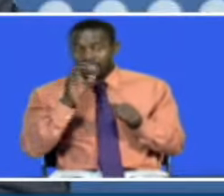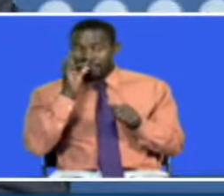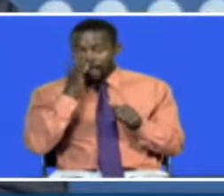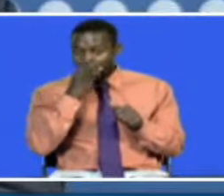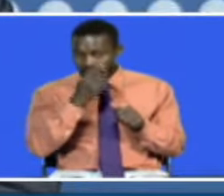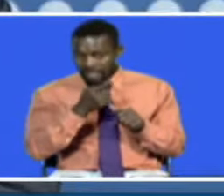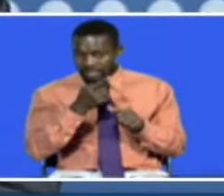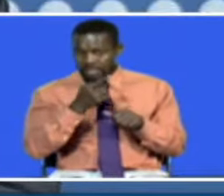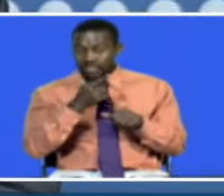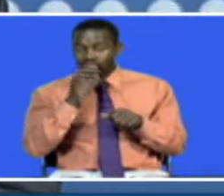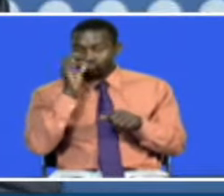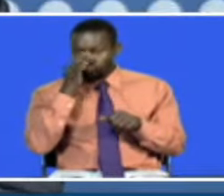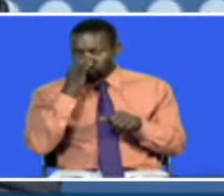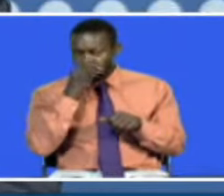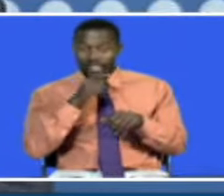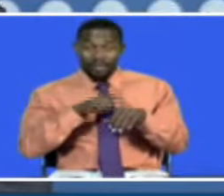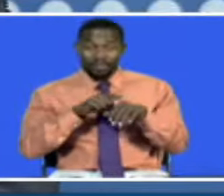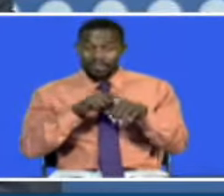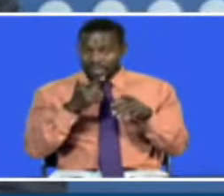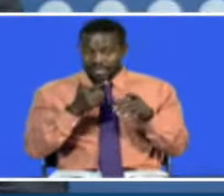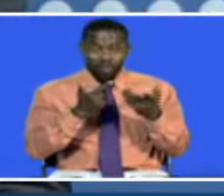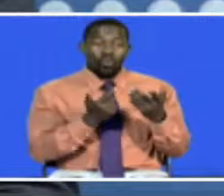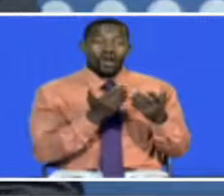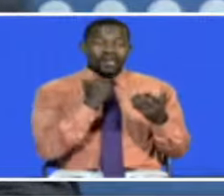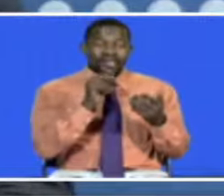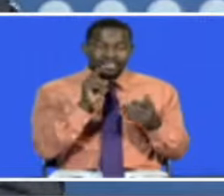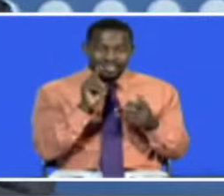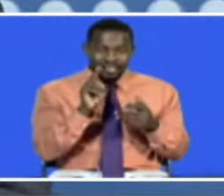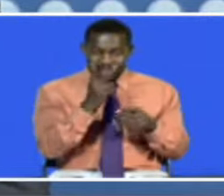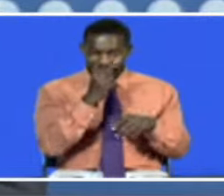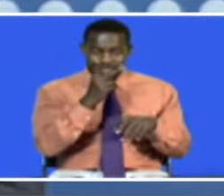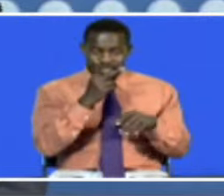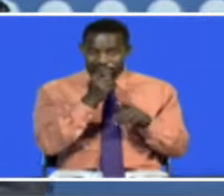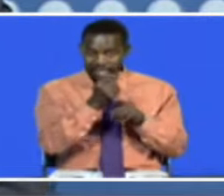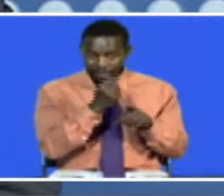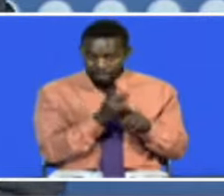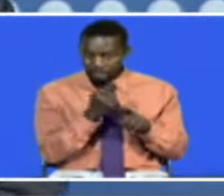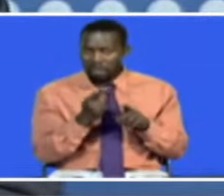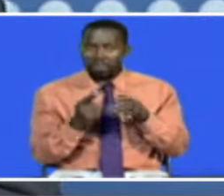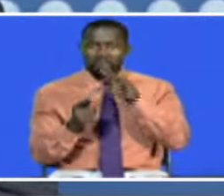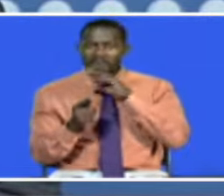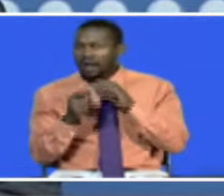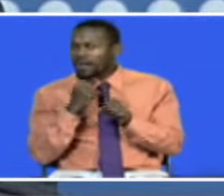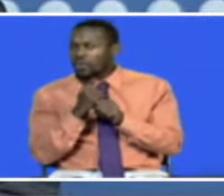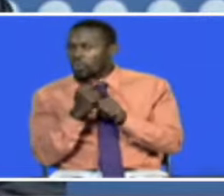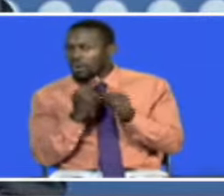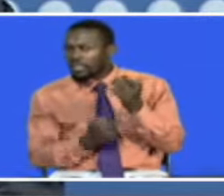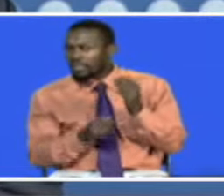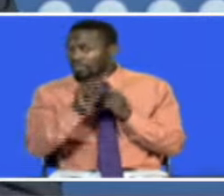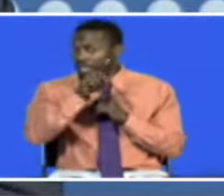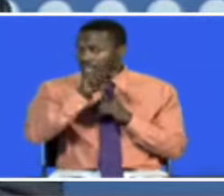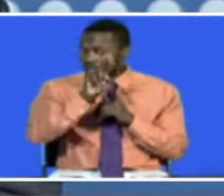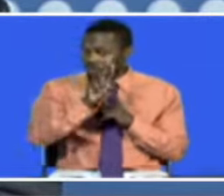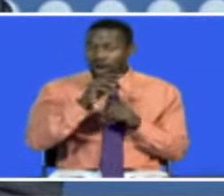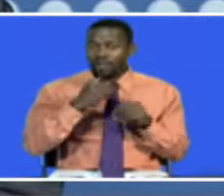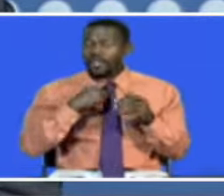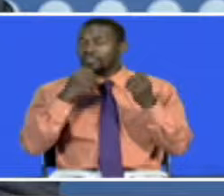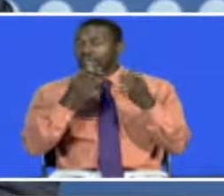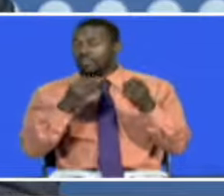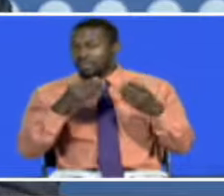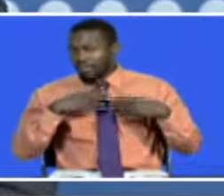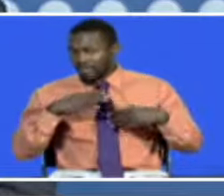was running for his second term, mm-hmm. one of his greatest Achilles' heel is that PNU did not have a majority in parliament.